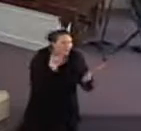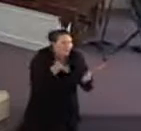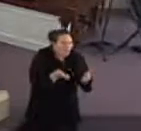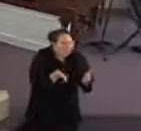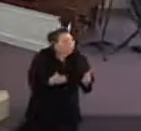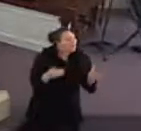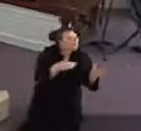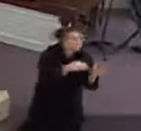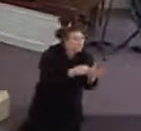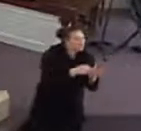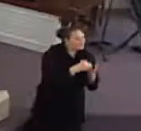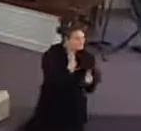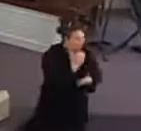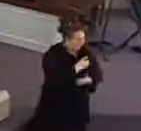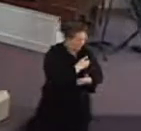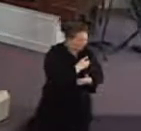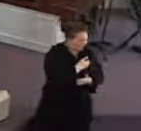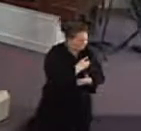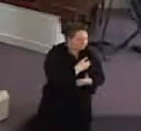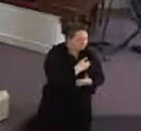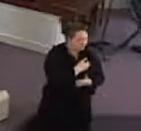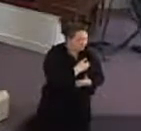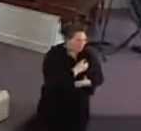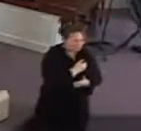it's not that you're just going to get one for one.